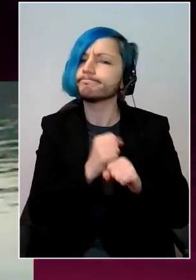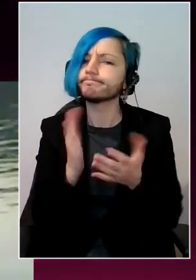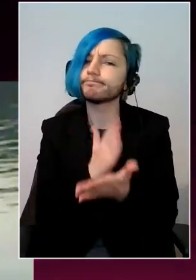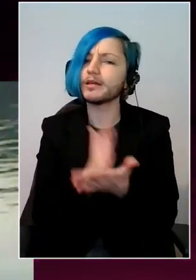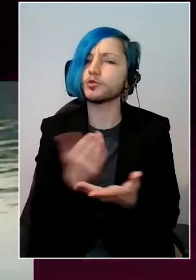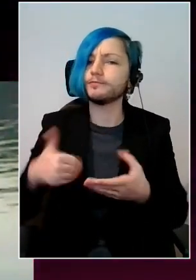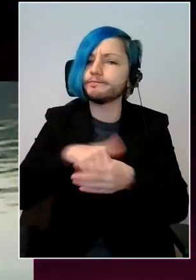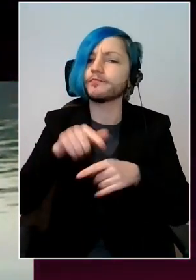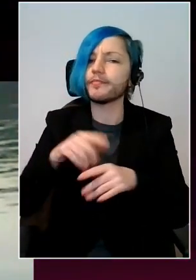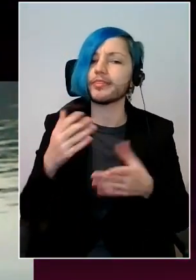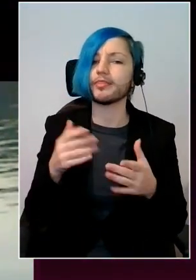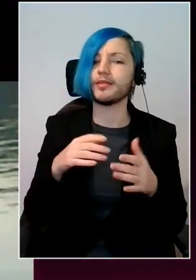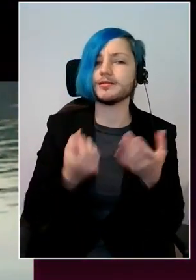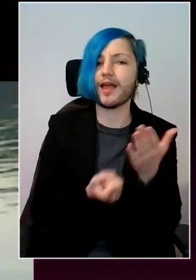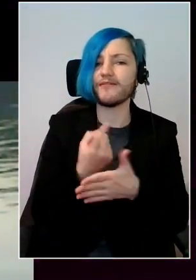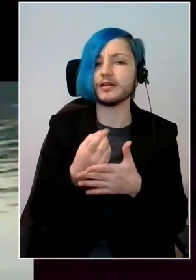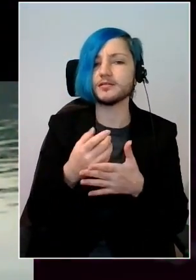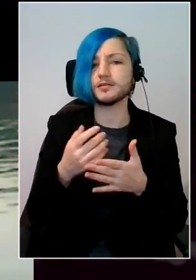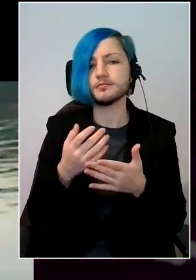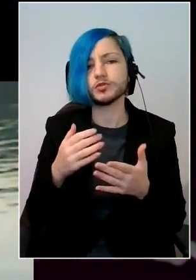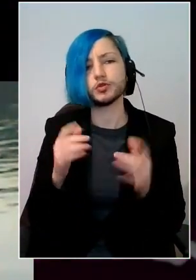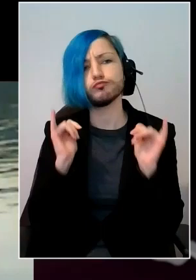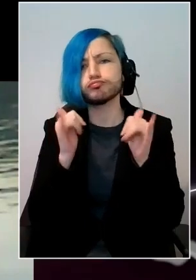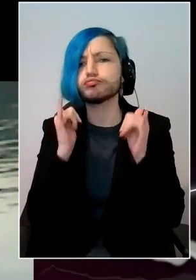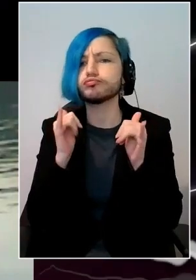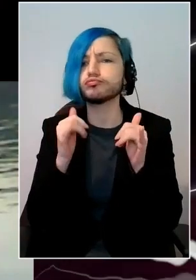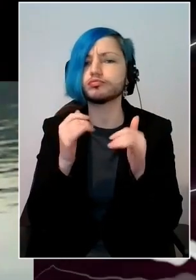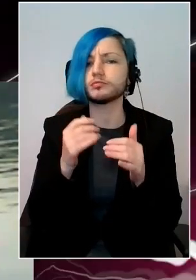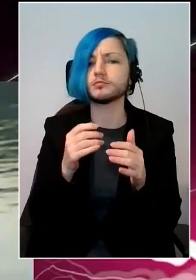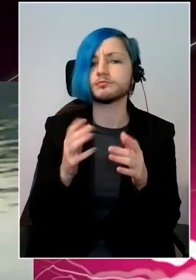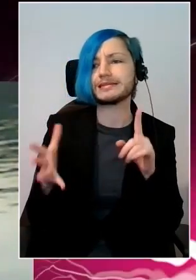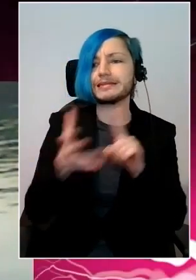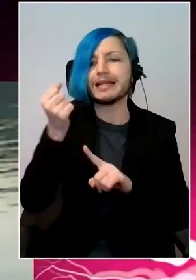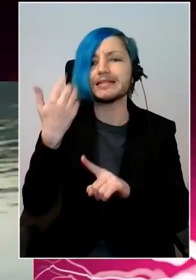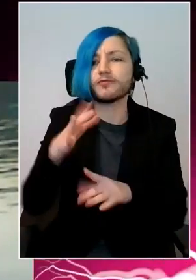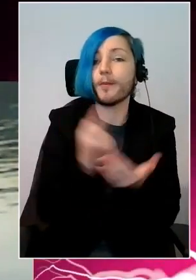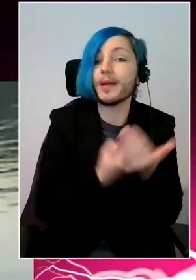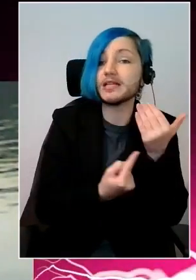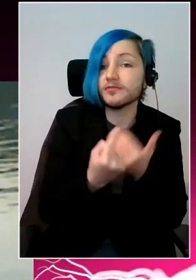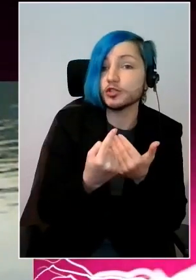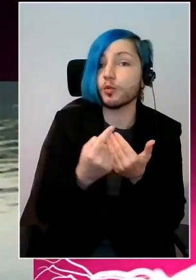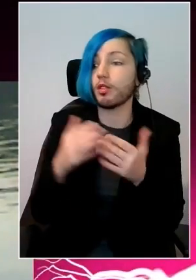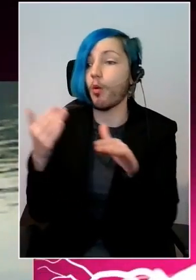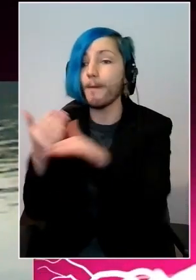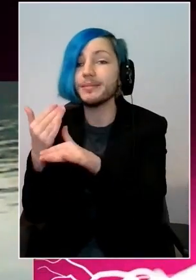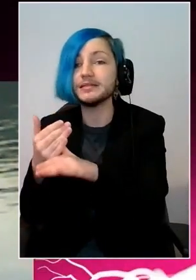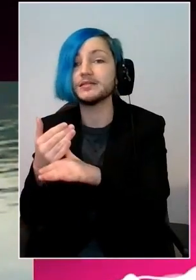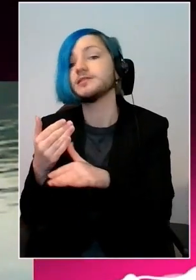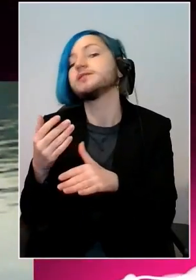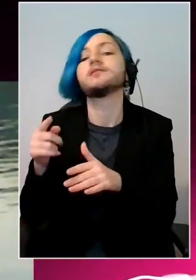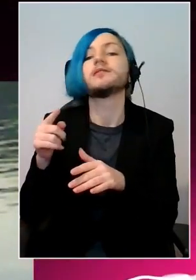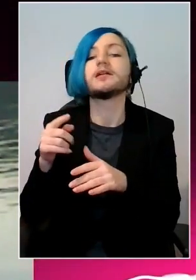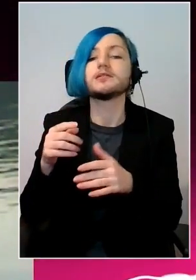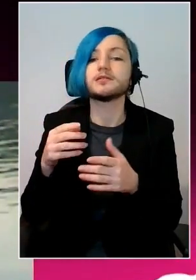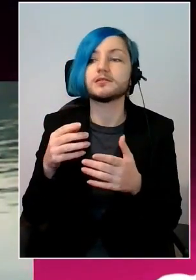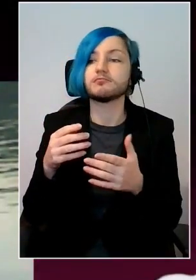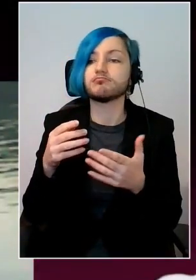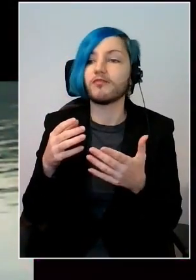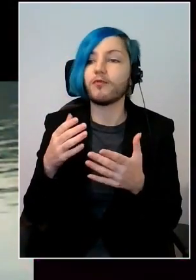to celebrate the successes of the individuals and the businesses who are exemplars in recruiting and developing